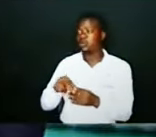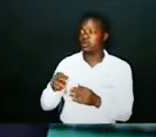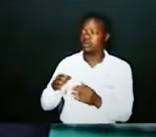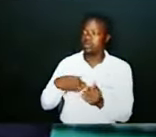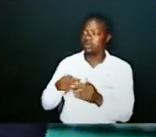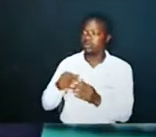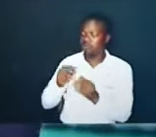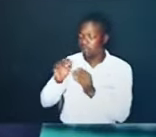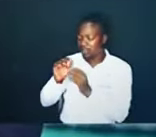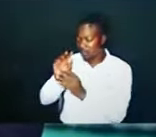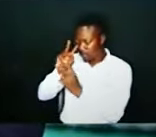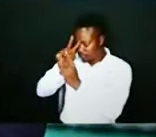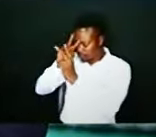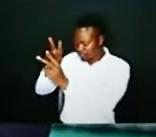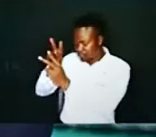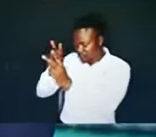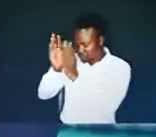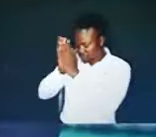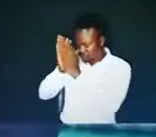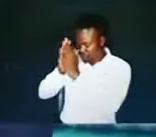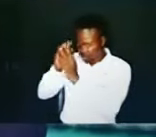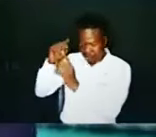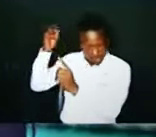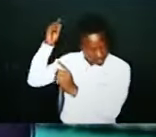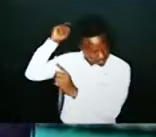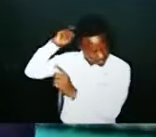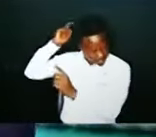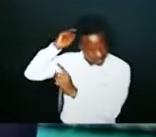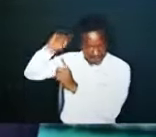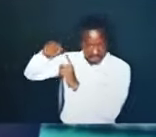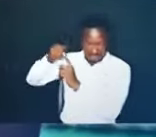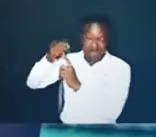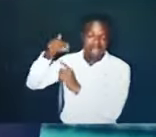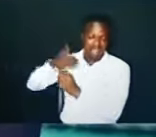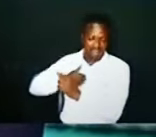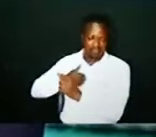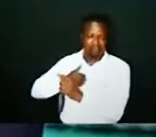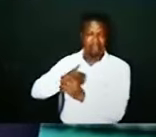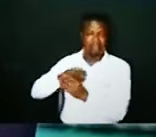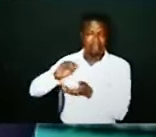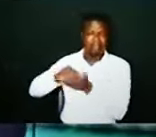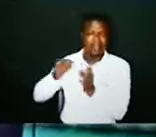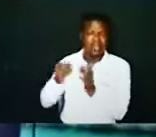They were conscious of who they were.